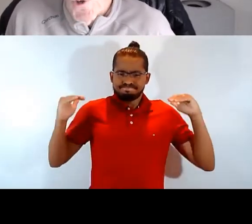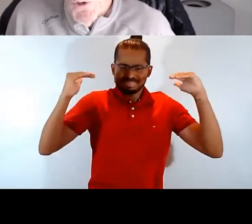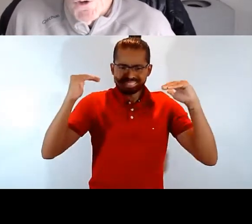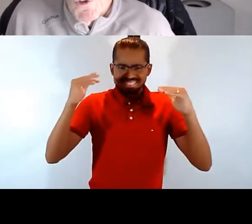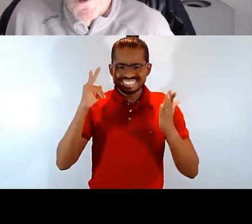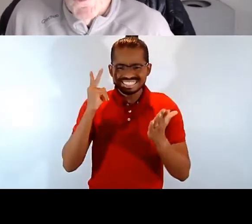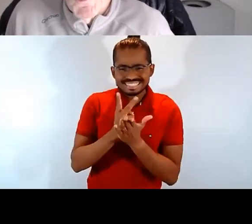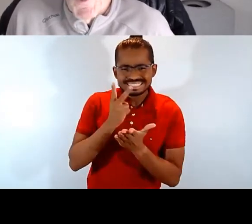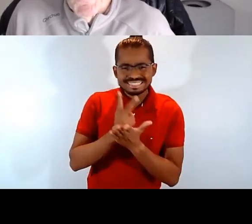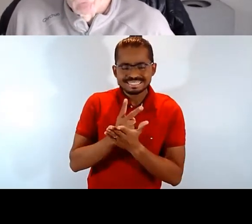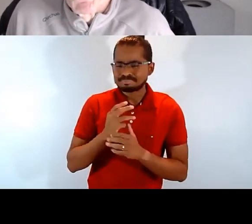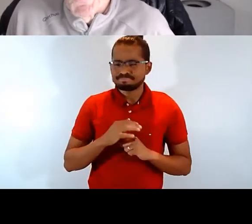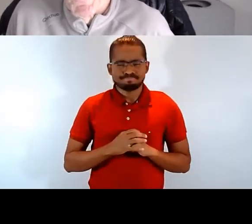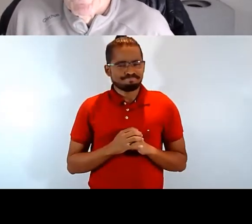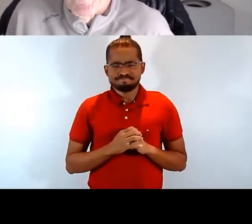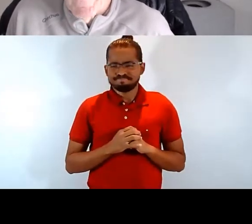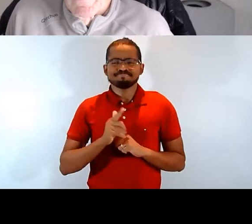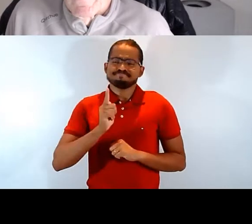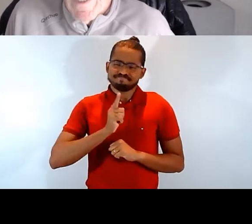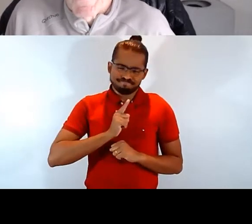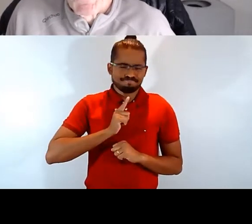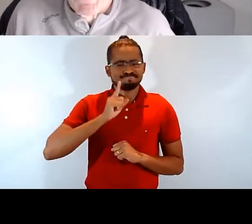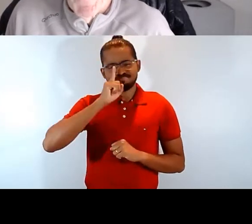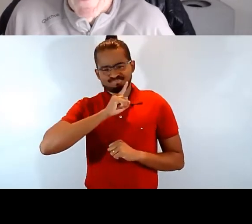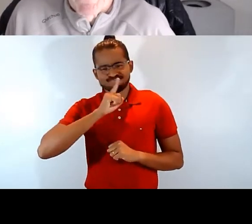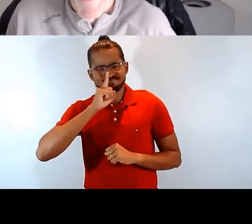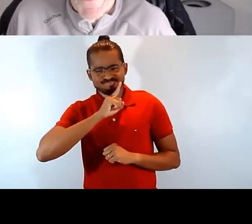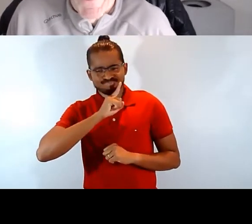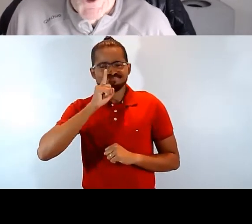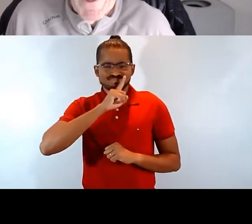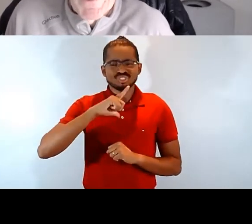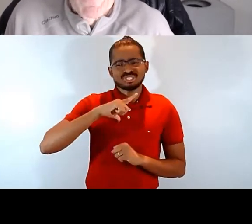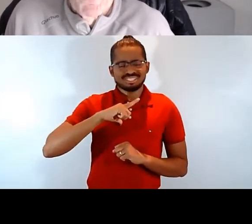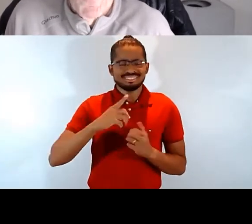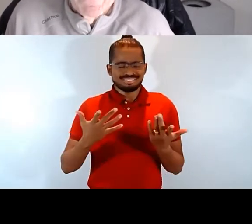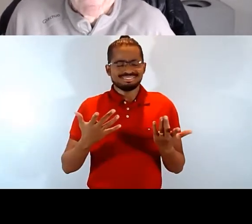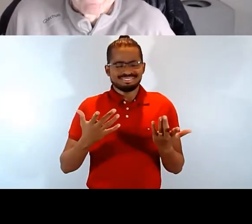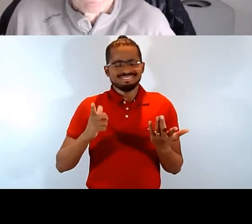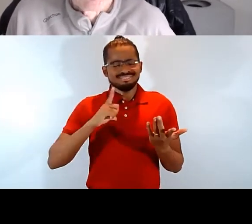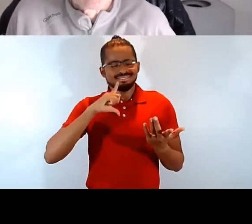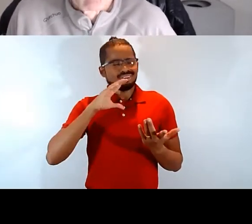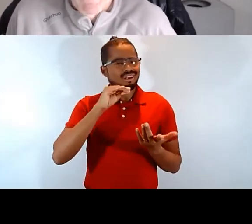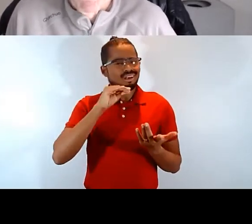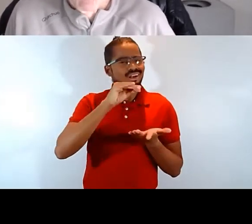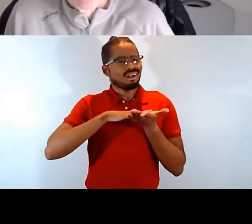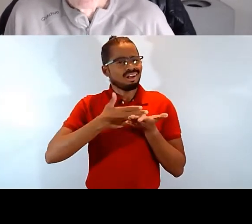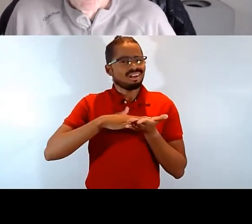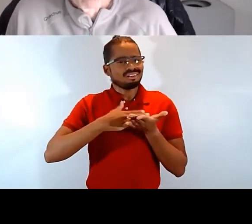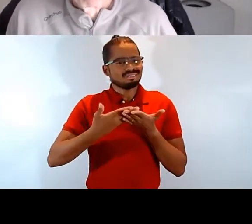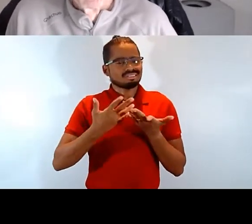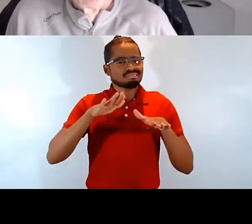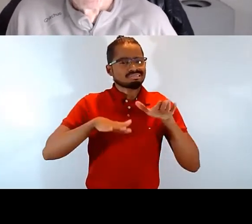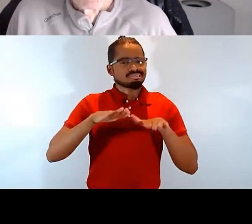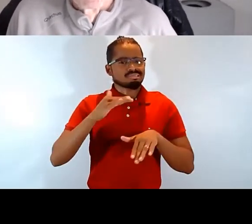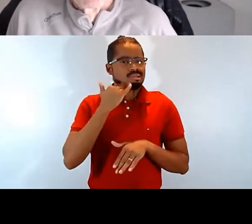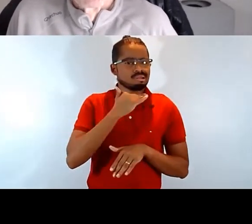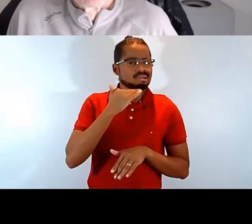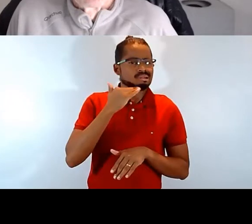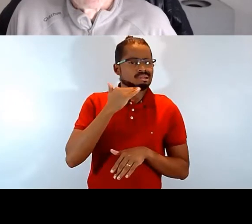were also supposed to do. Actually, when I graduated from ESIT and somehow I got